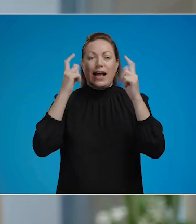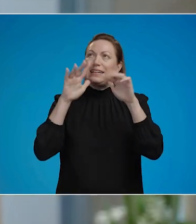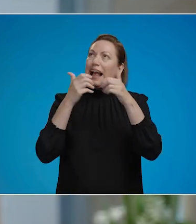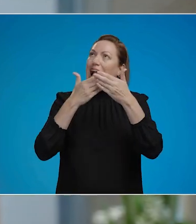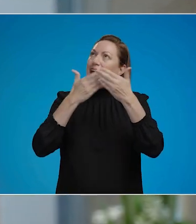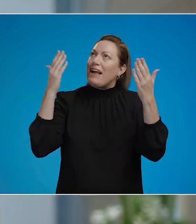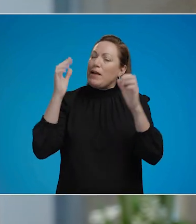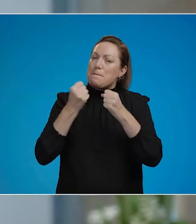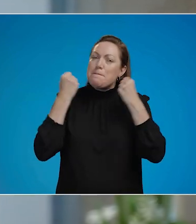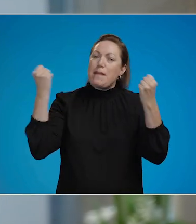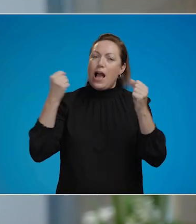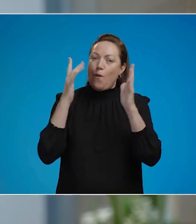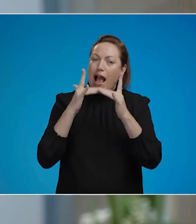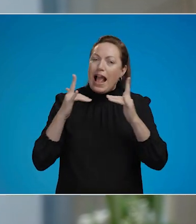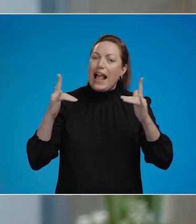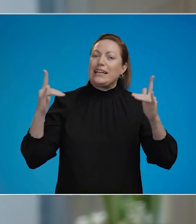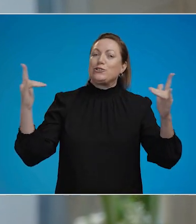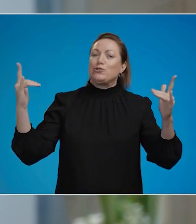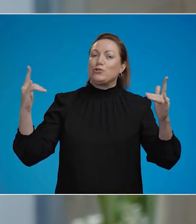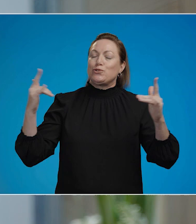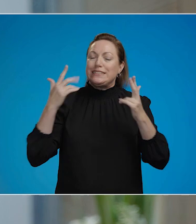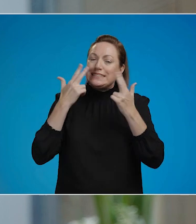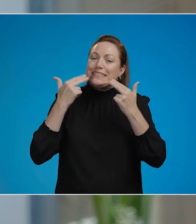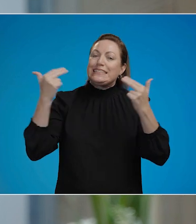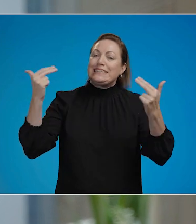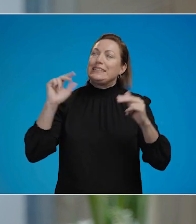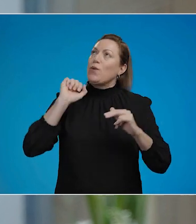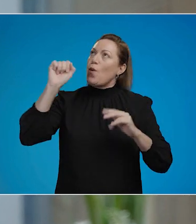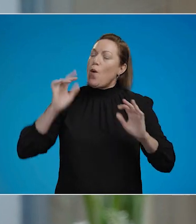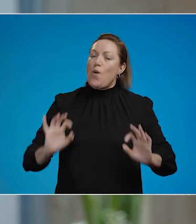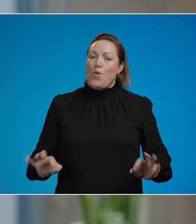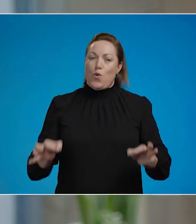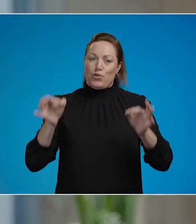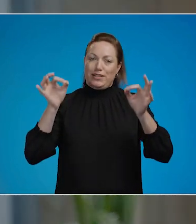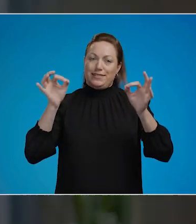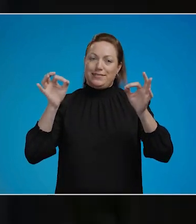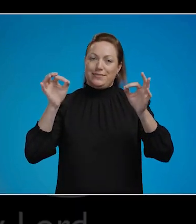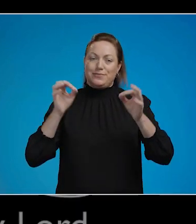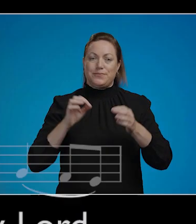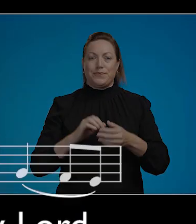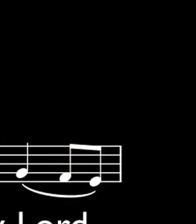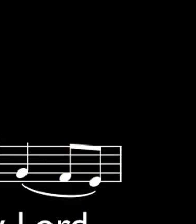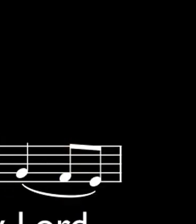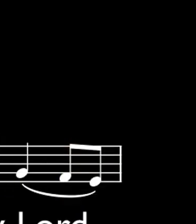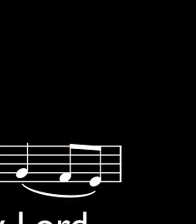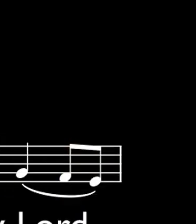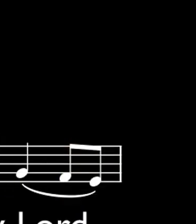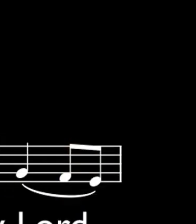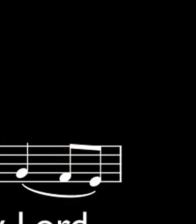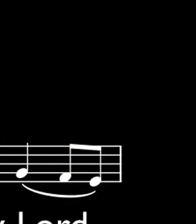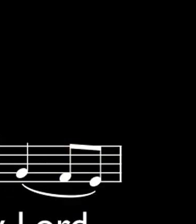the heavenly powers with the angelic hosts sing together the unending hymn of your glory as they acclaim.